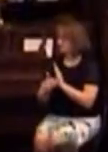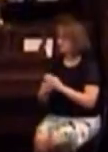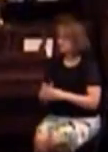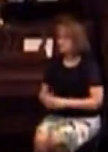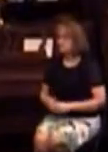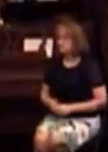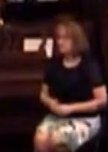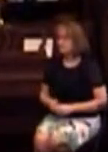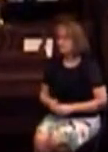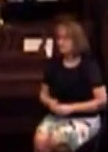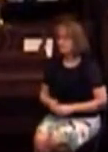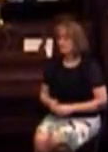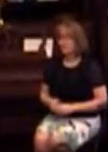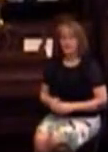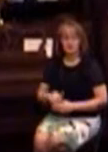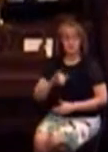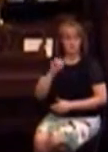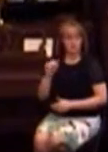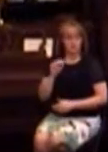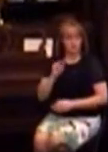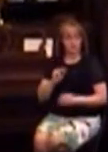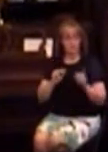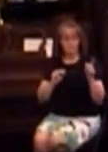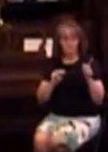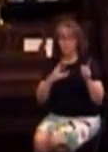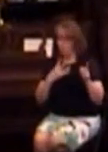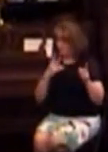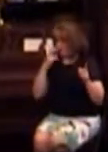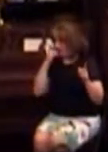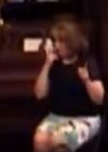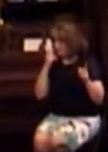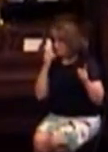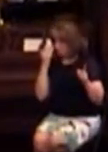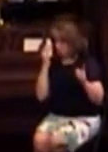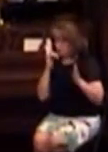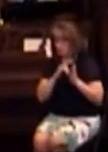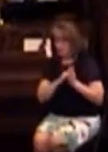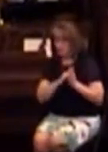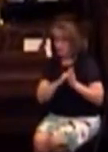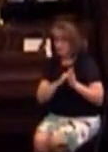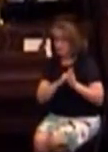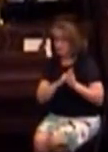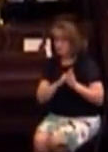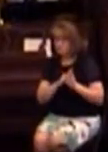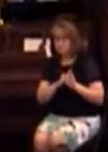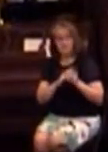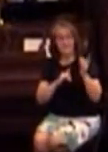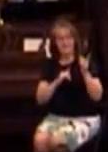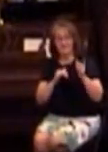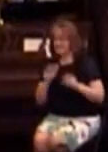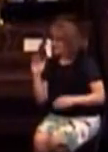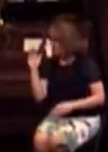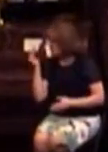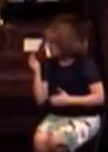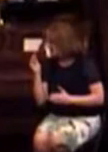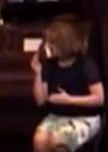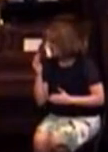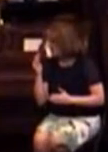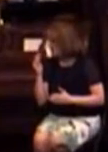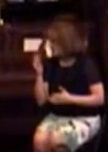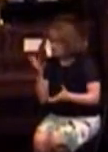Jimmy, you're blind. You want to be able to see? Does he strike you as desperate? Not particularly.